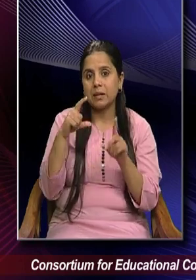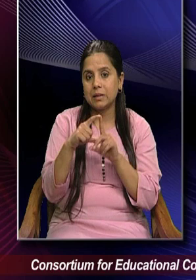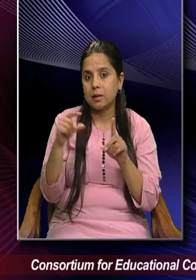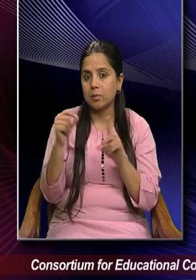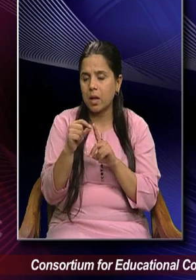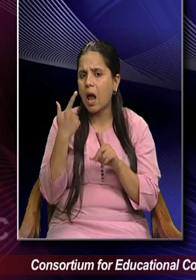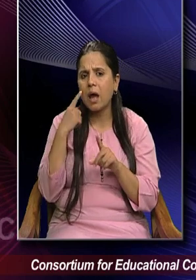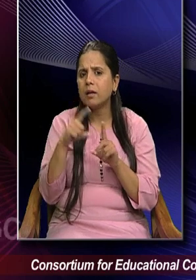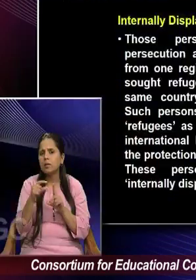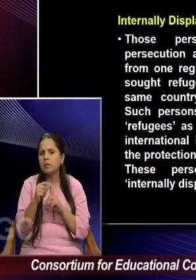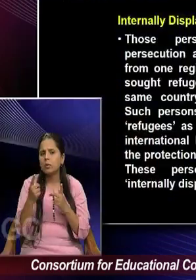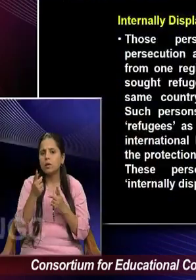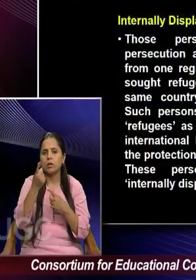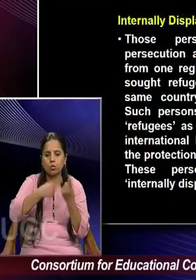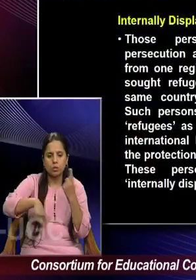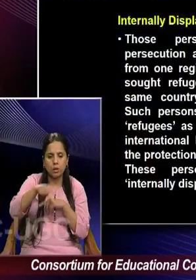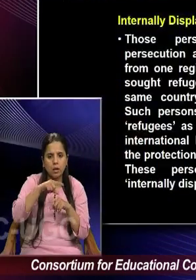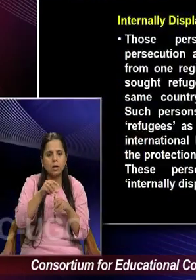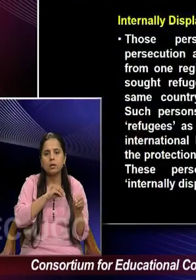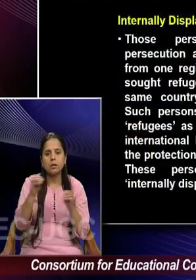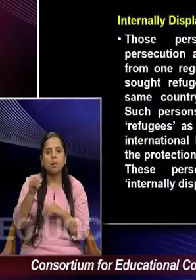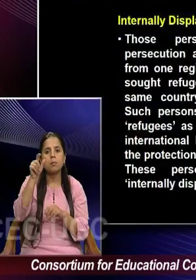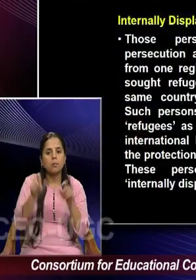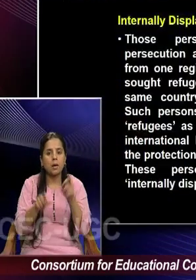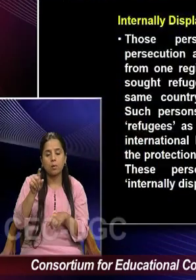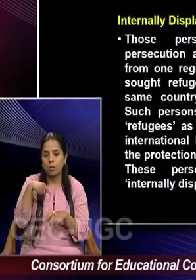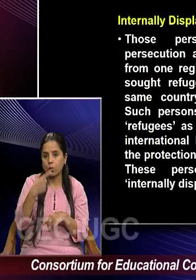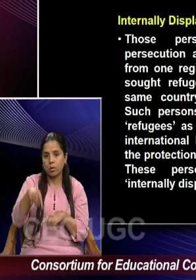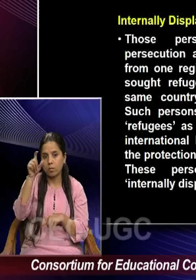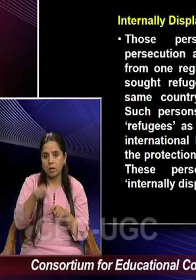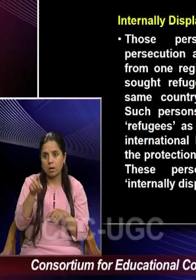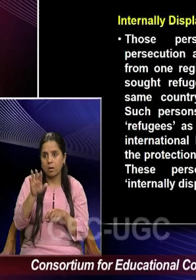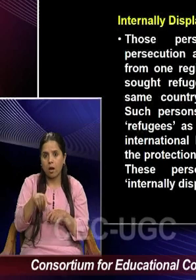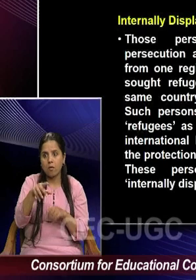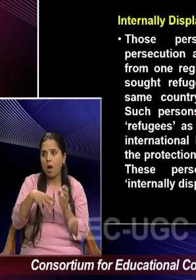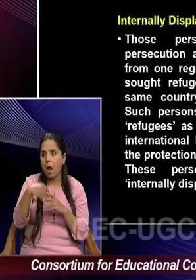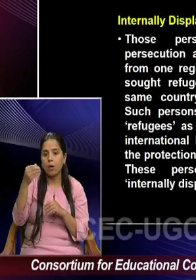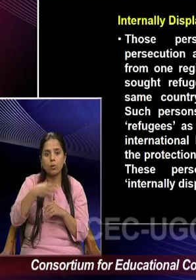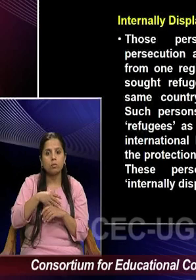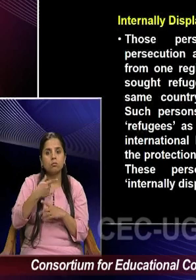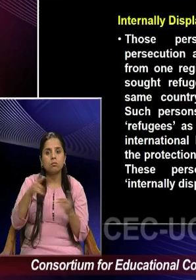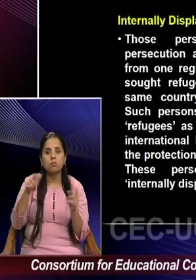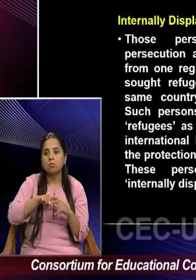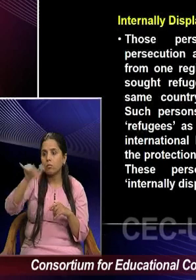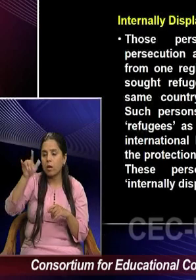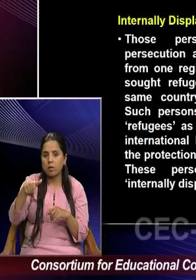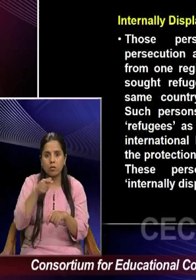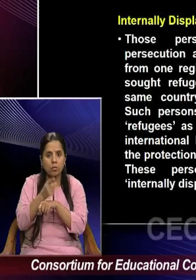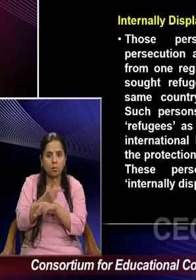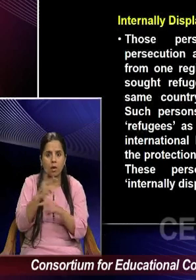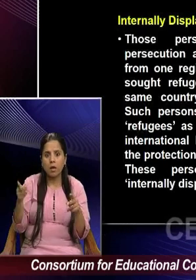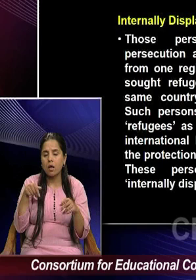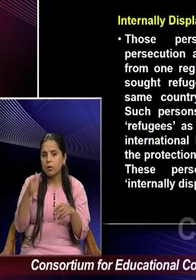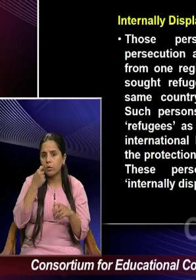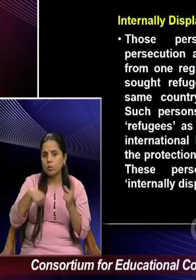are IDP? Internally displaced persons. Those persons who are fleeing persecution and human rights